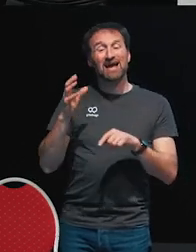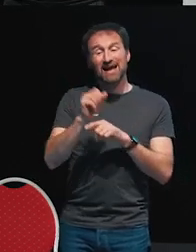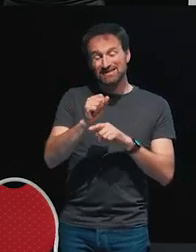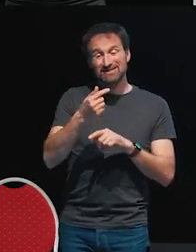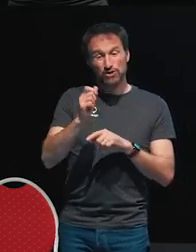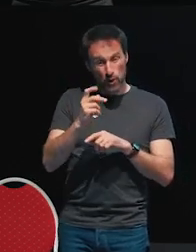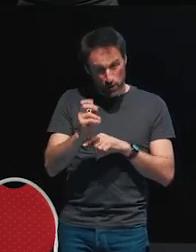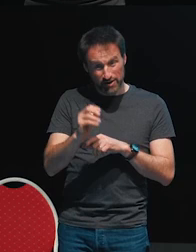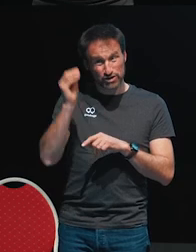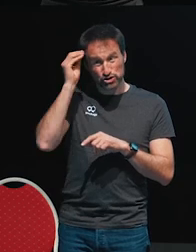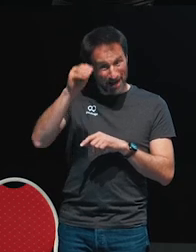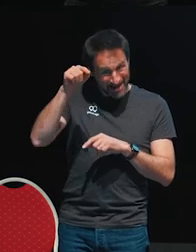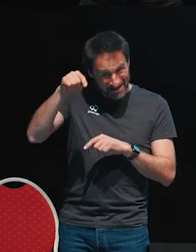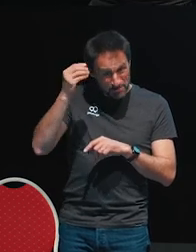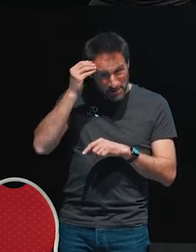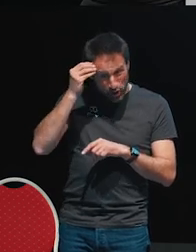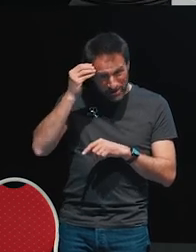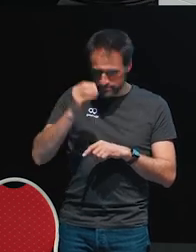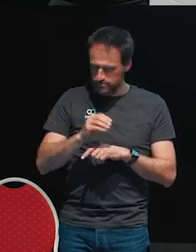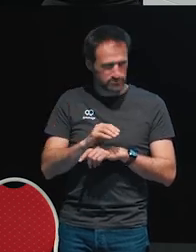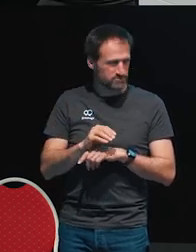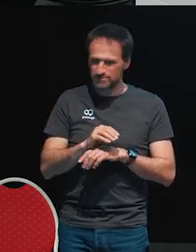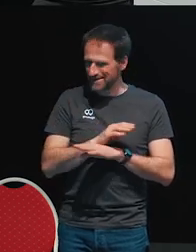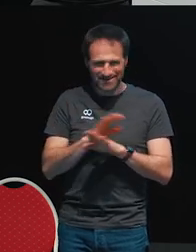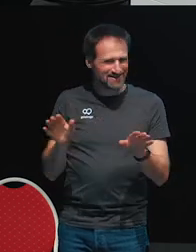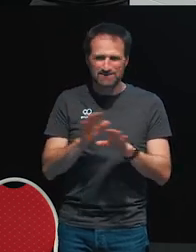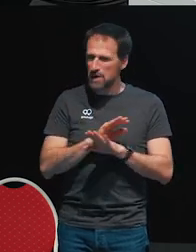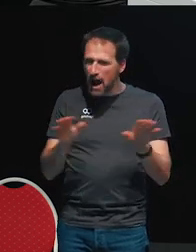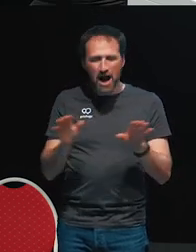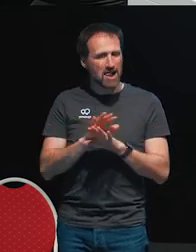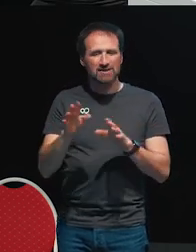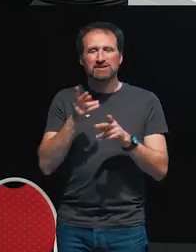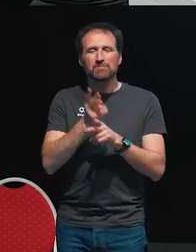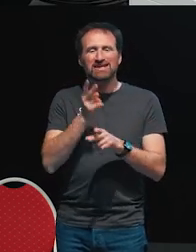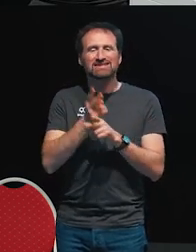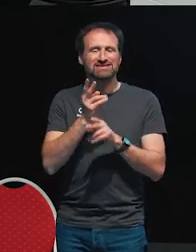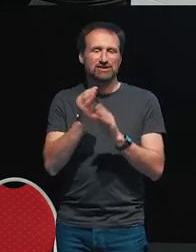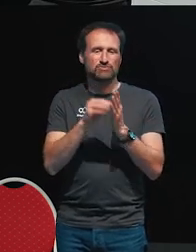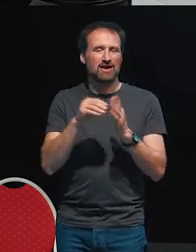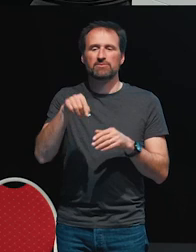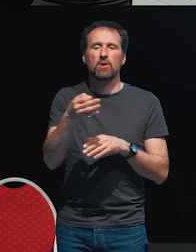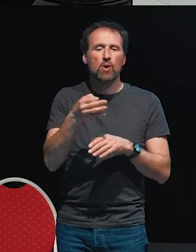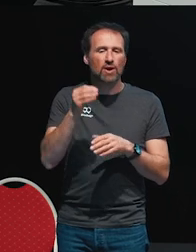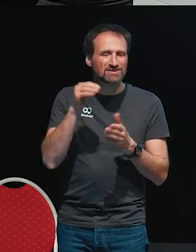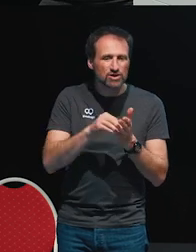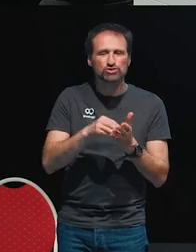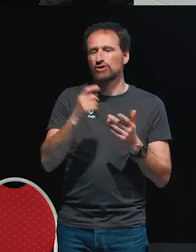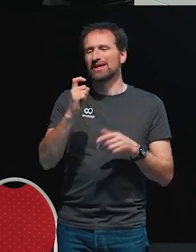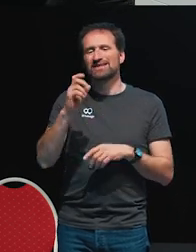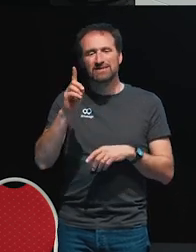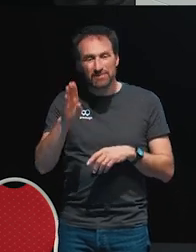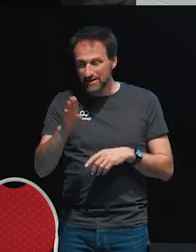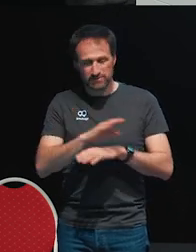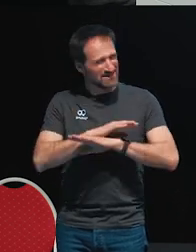memory. Never ever save tokens somewhere persistent like local storage or in XDB because they might be vulnerable to cross-site